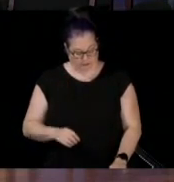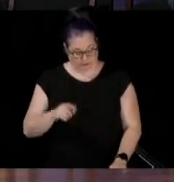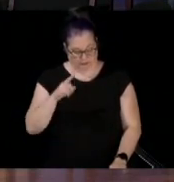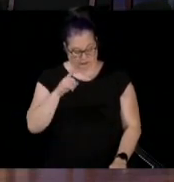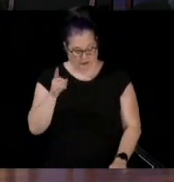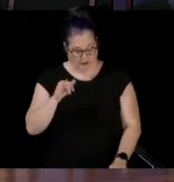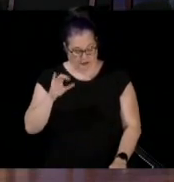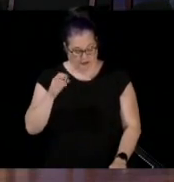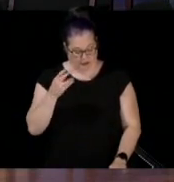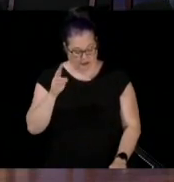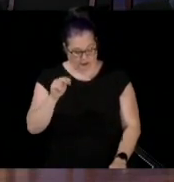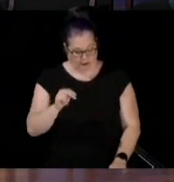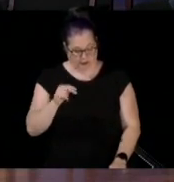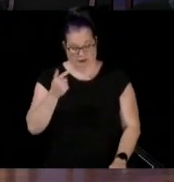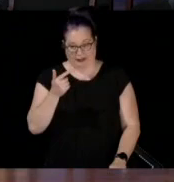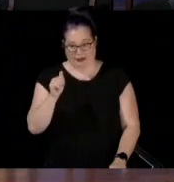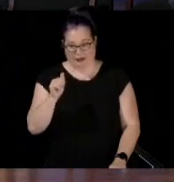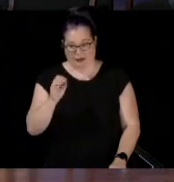Zitren Gao.